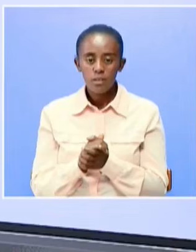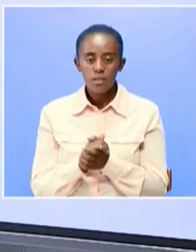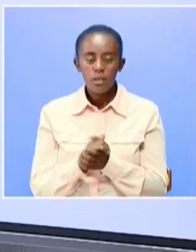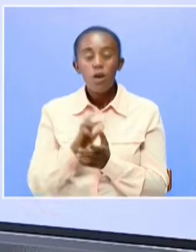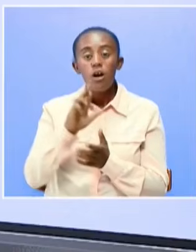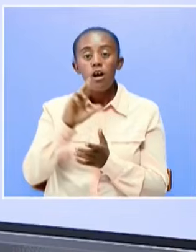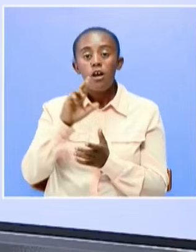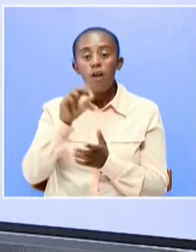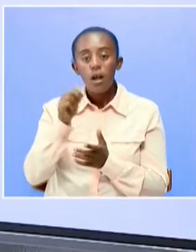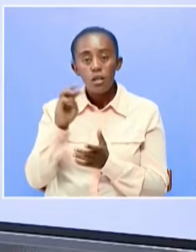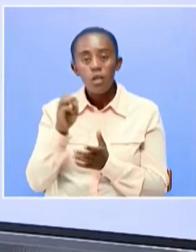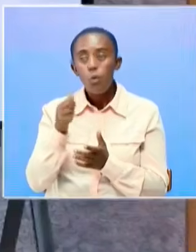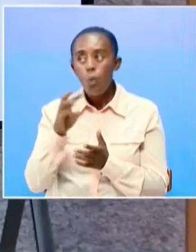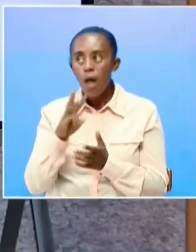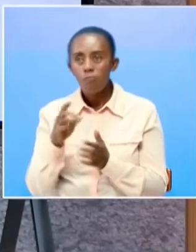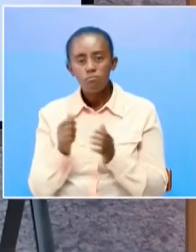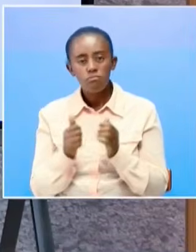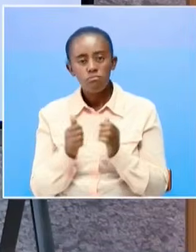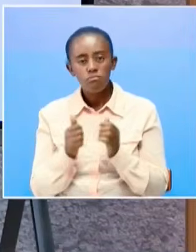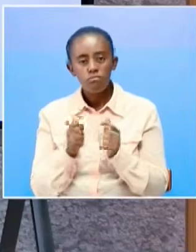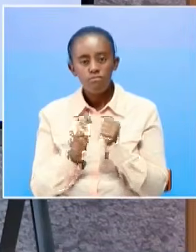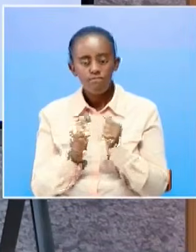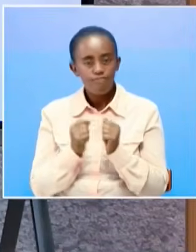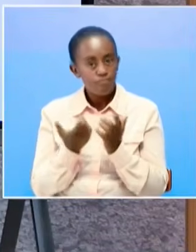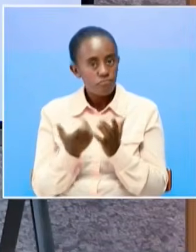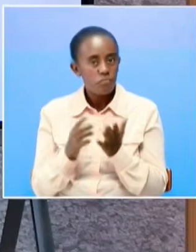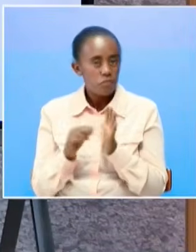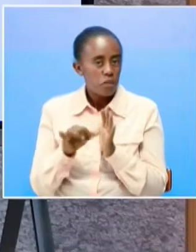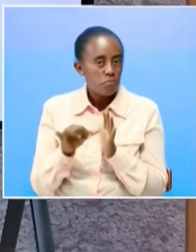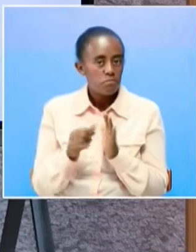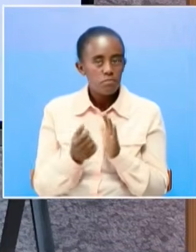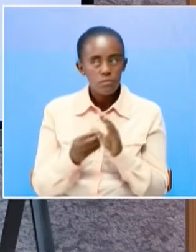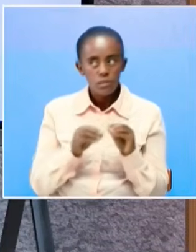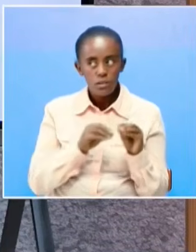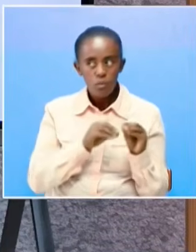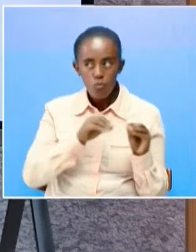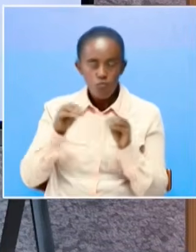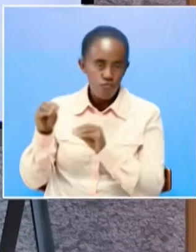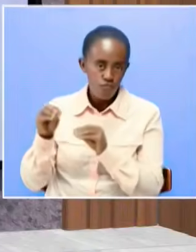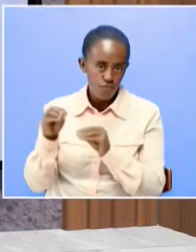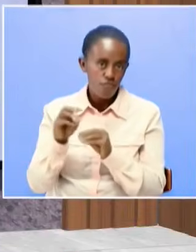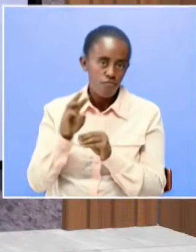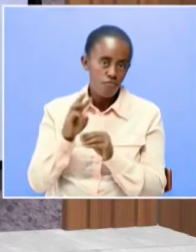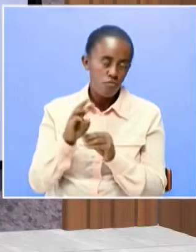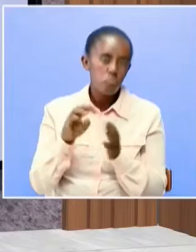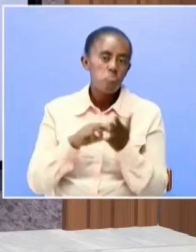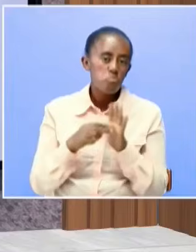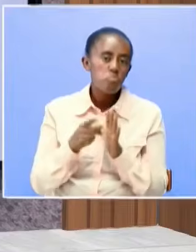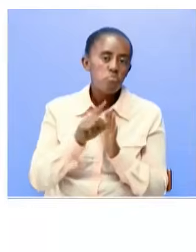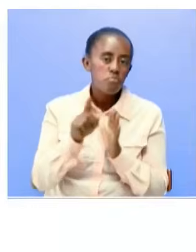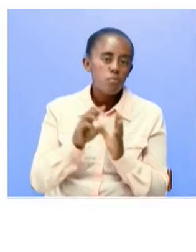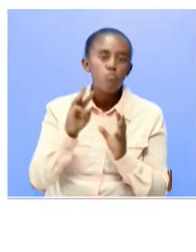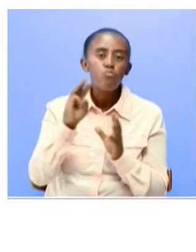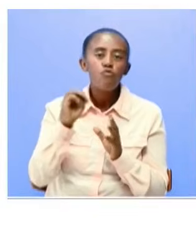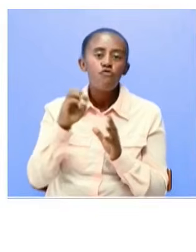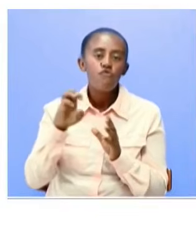here? Run away. Run away means